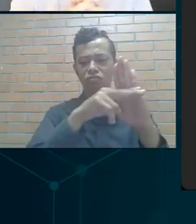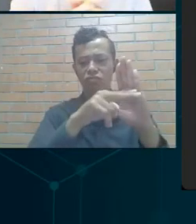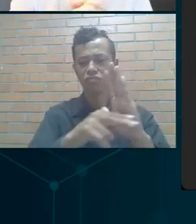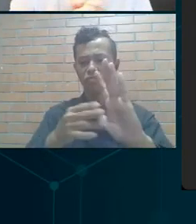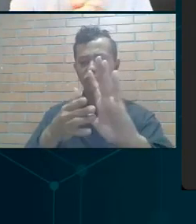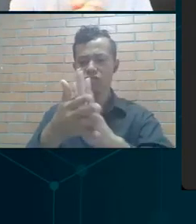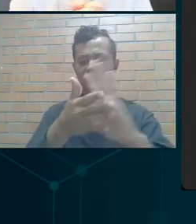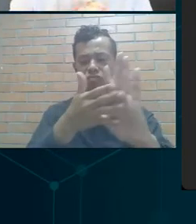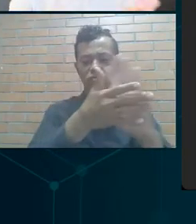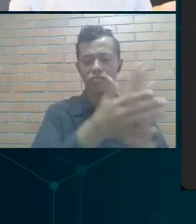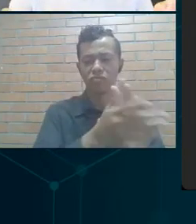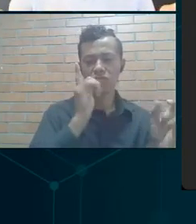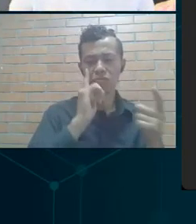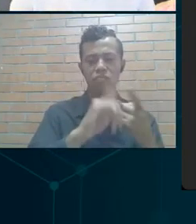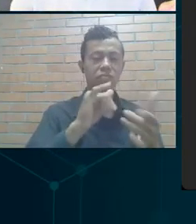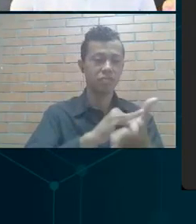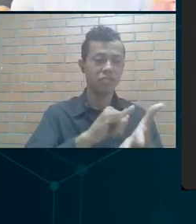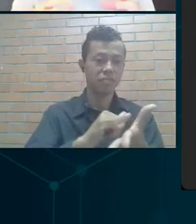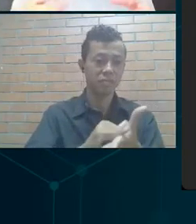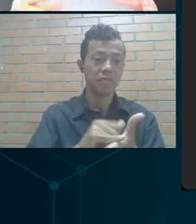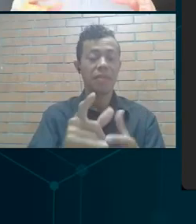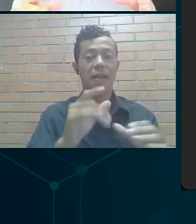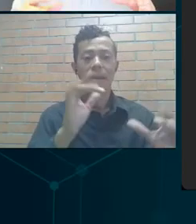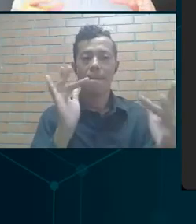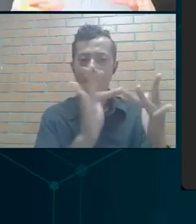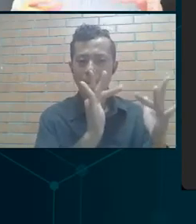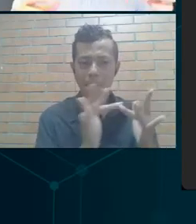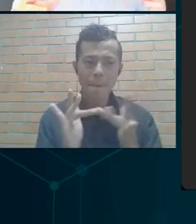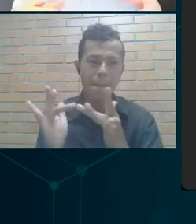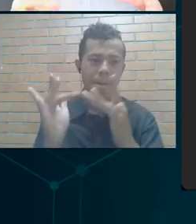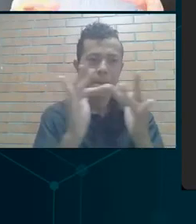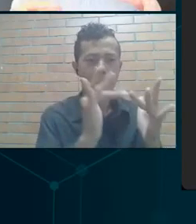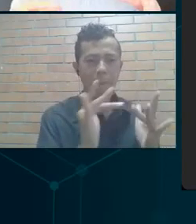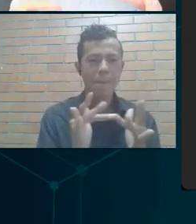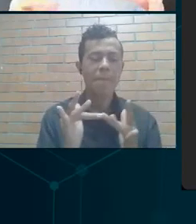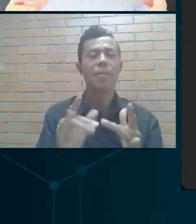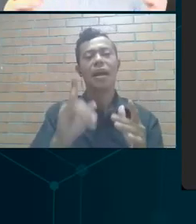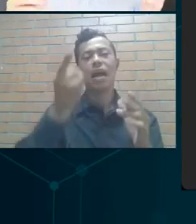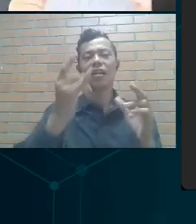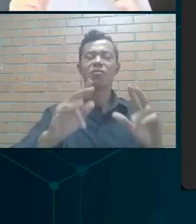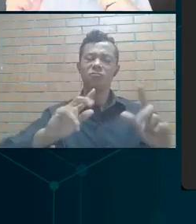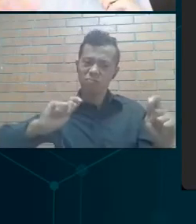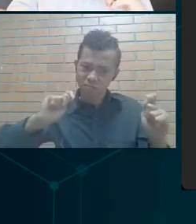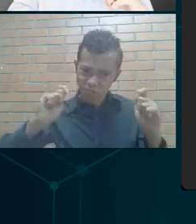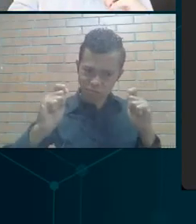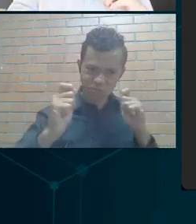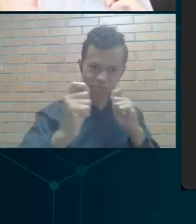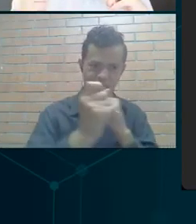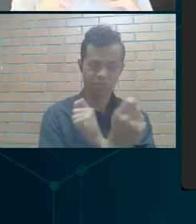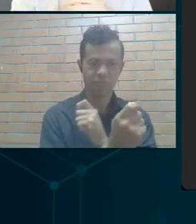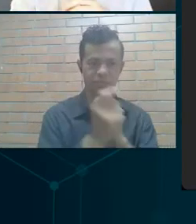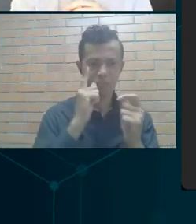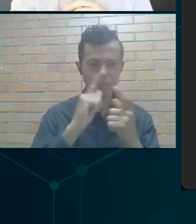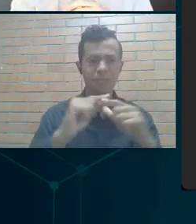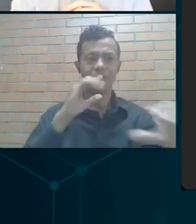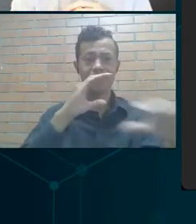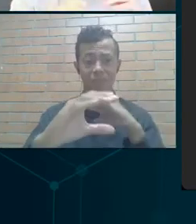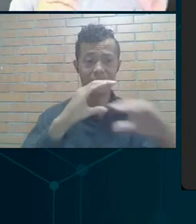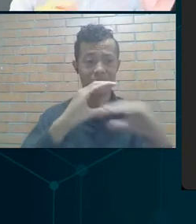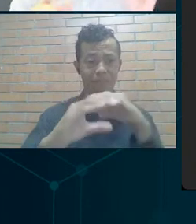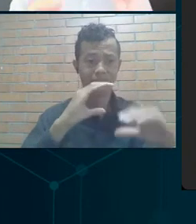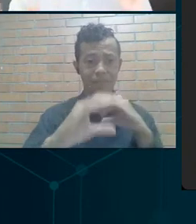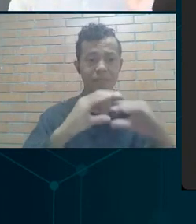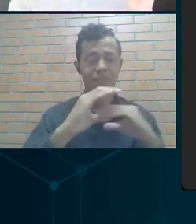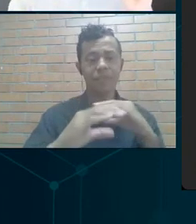a page long, and transforms the world when it comes to communications. It makes it possible to be able to reach out and connect to a